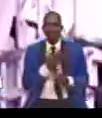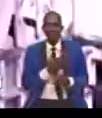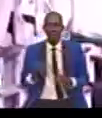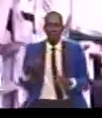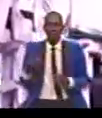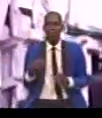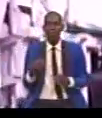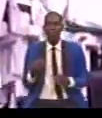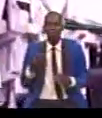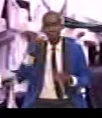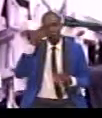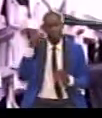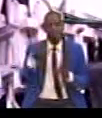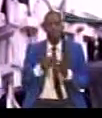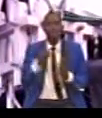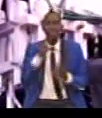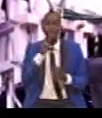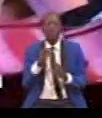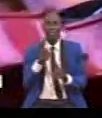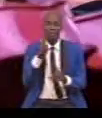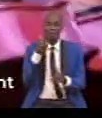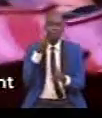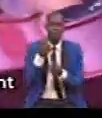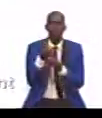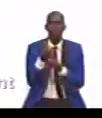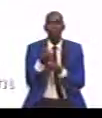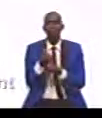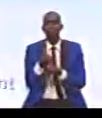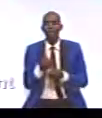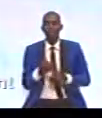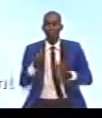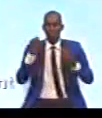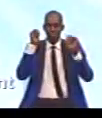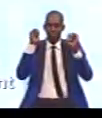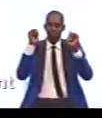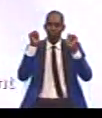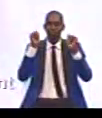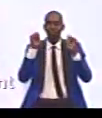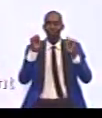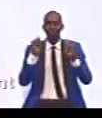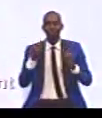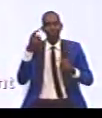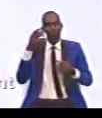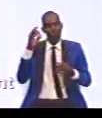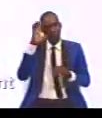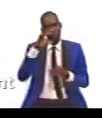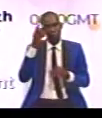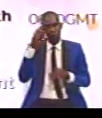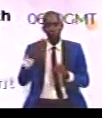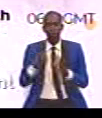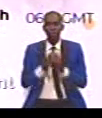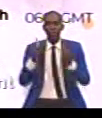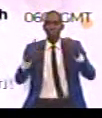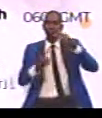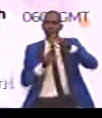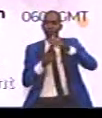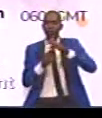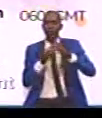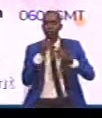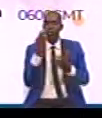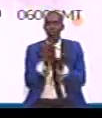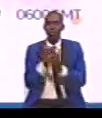further, because it's Impact Academy Reloaded, hosting the unstoppable champions. And that includes every